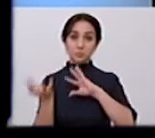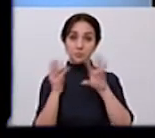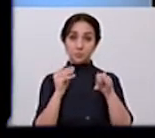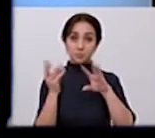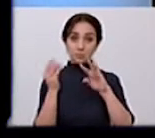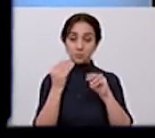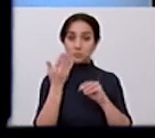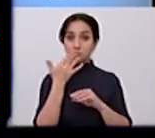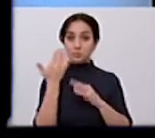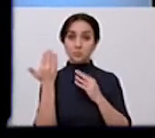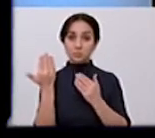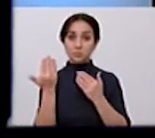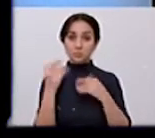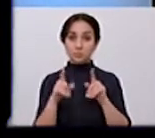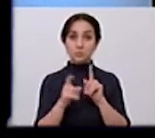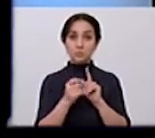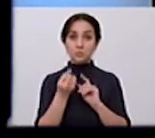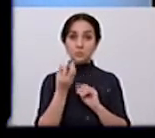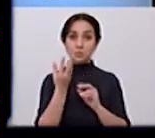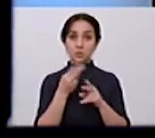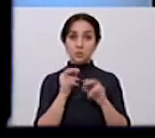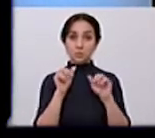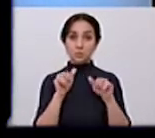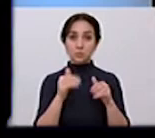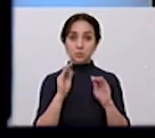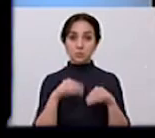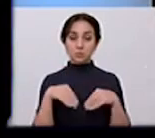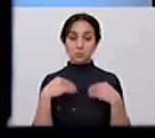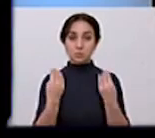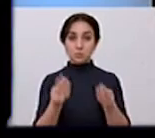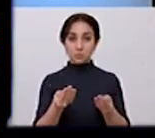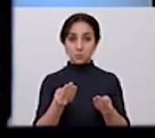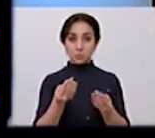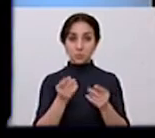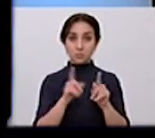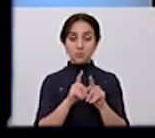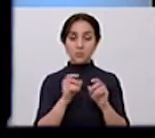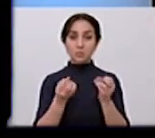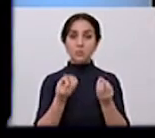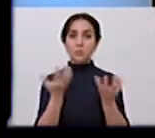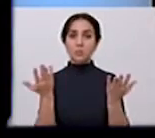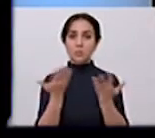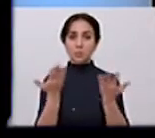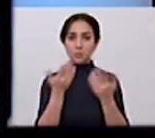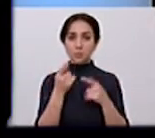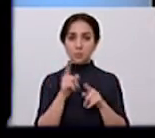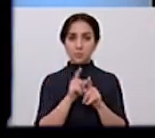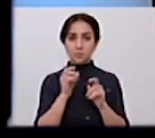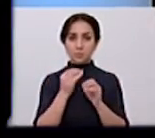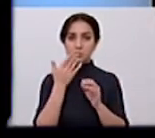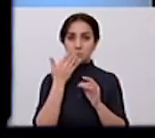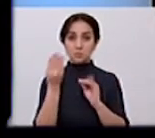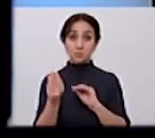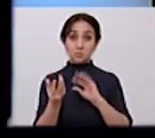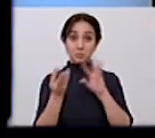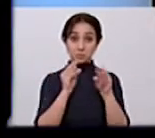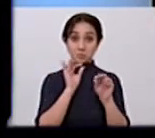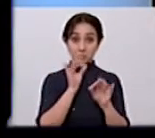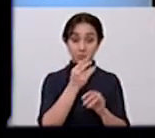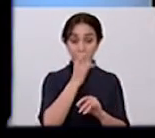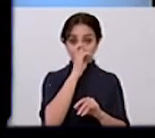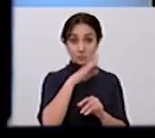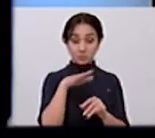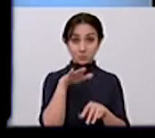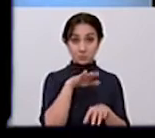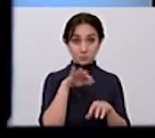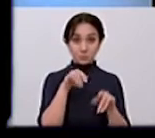ularga investorlarga bir qancha imtiyozlar, preferensiyalar berilishi. Qanday imtiyoz? Tashqaridan investor kelyapti mana shu mamlakatlarga, ya'ni